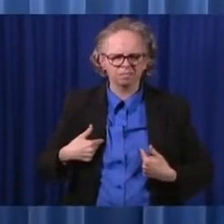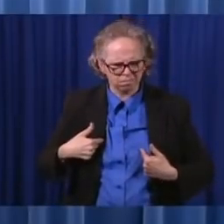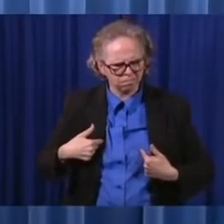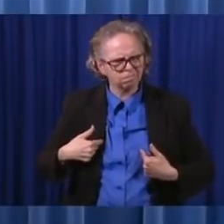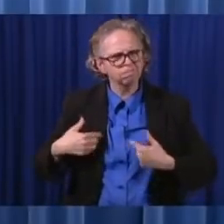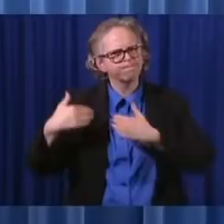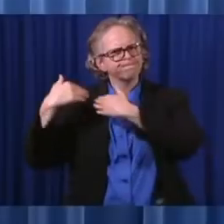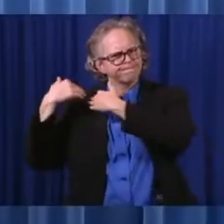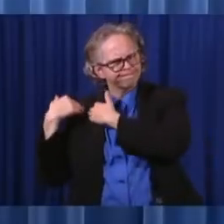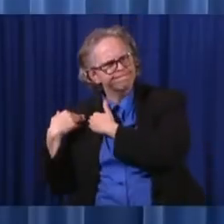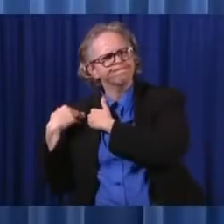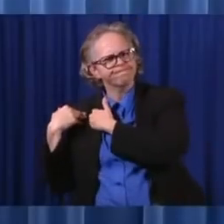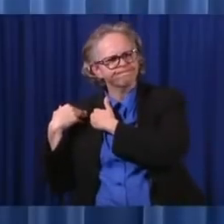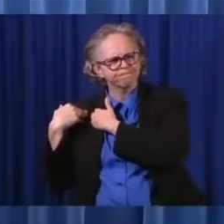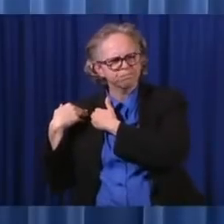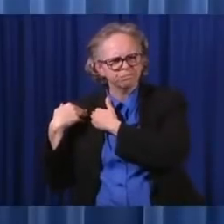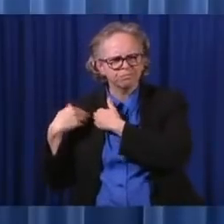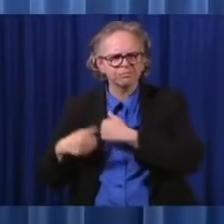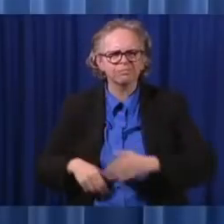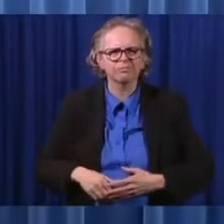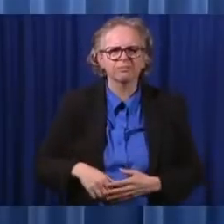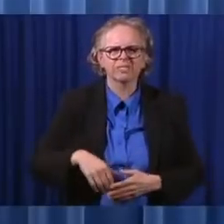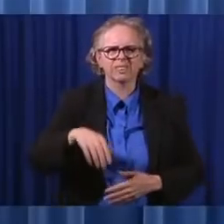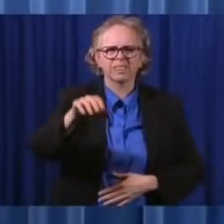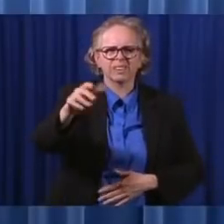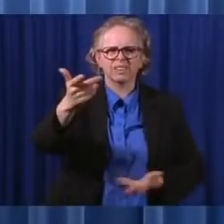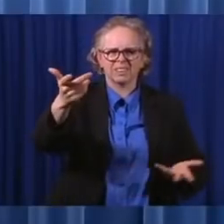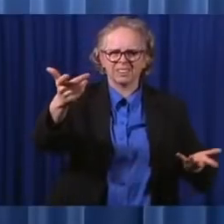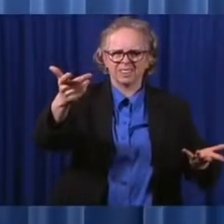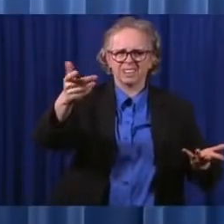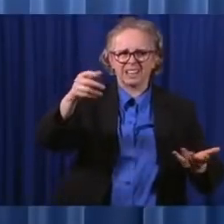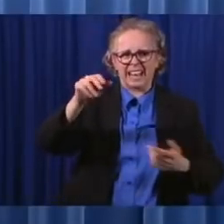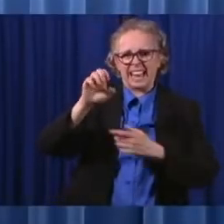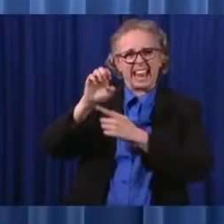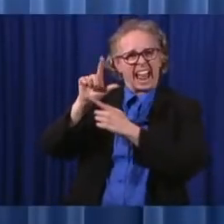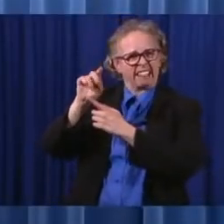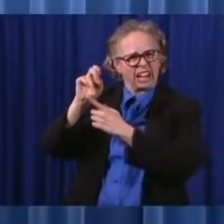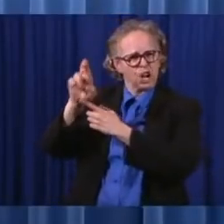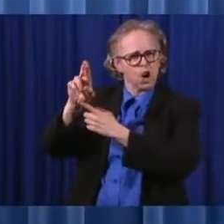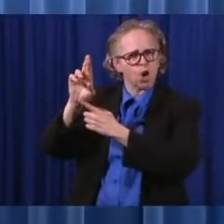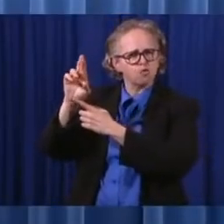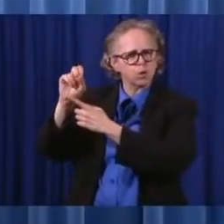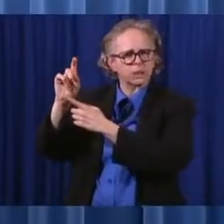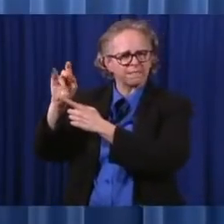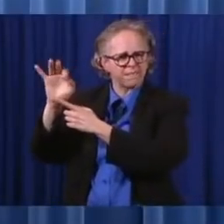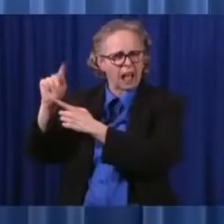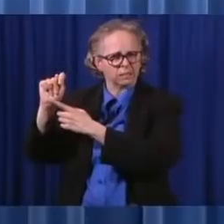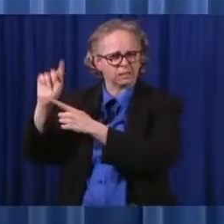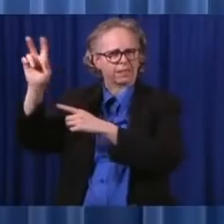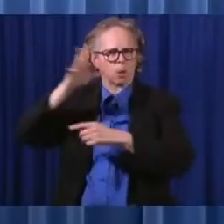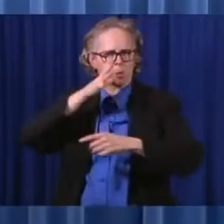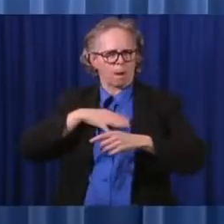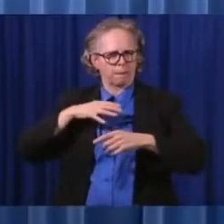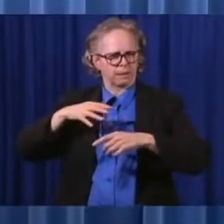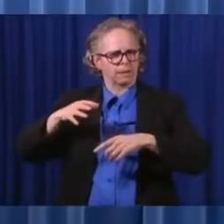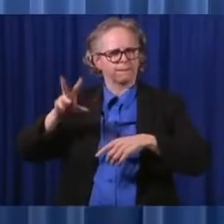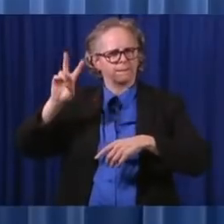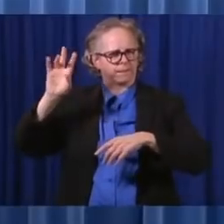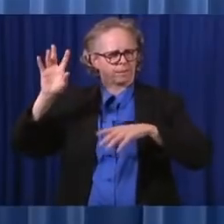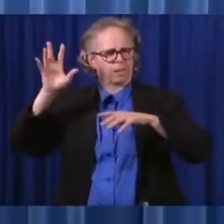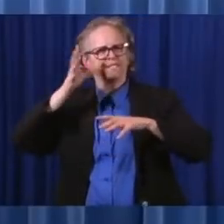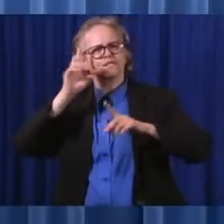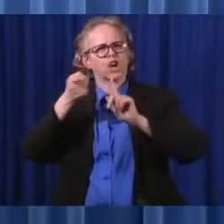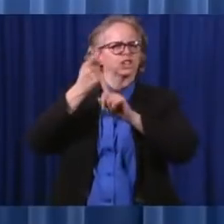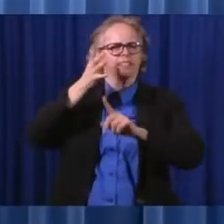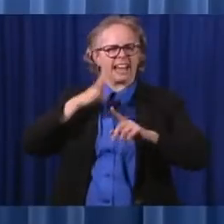As Eleanor Roosevelt once said on the eve of World War II at the Democrat National Convention, these are no ordinary times. And